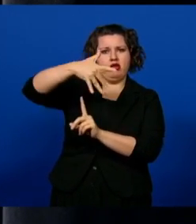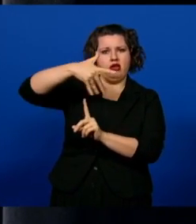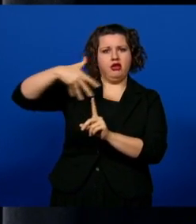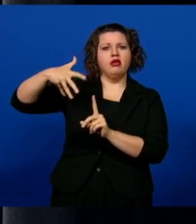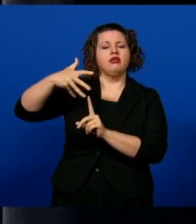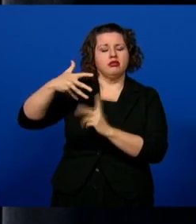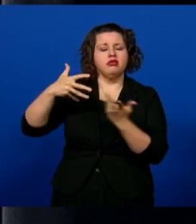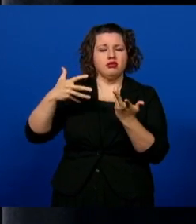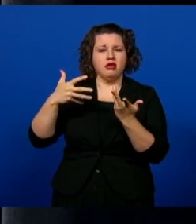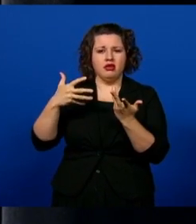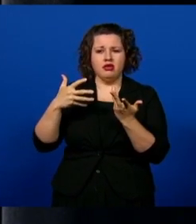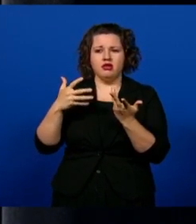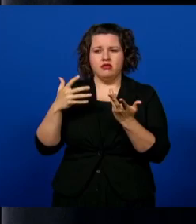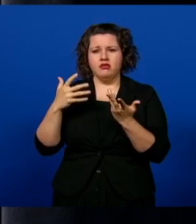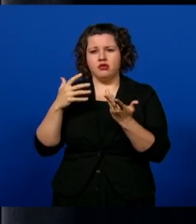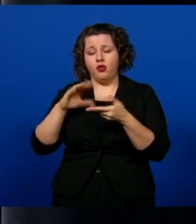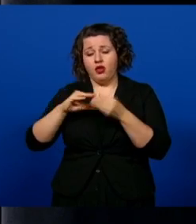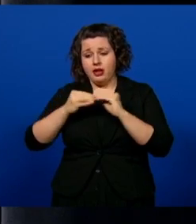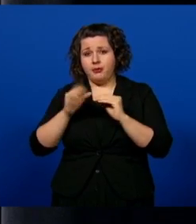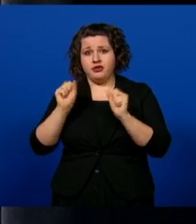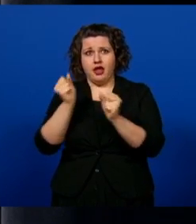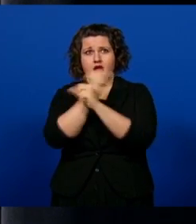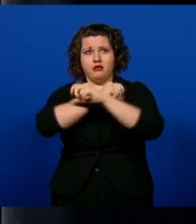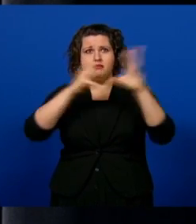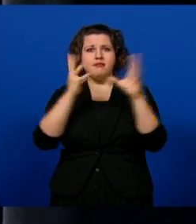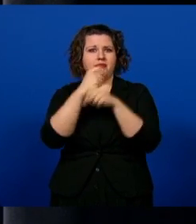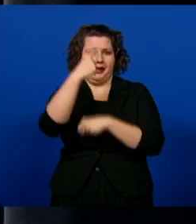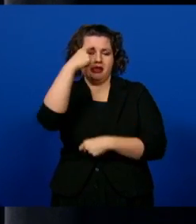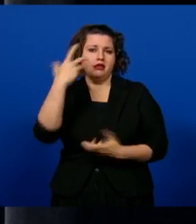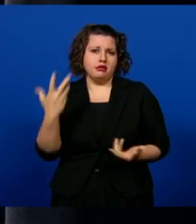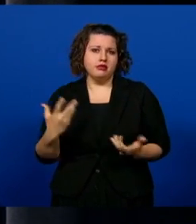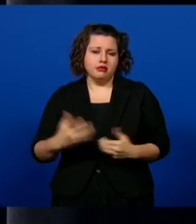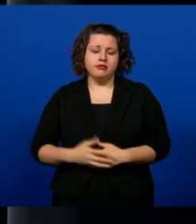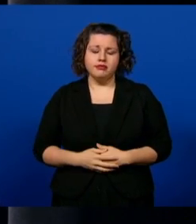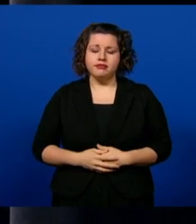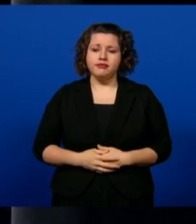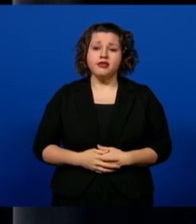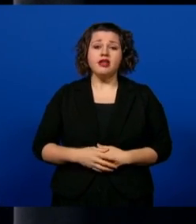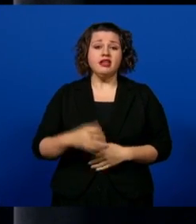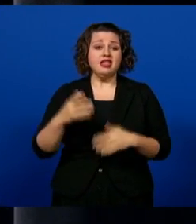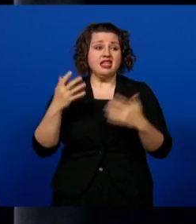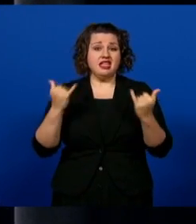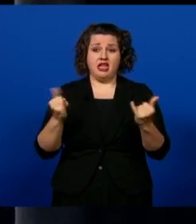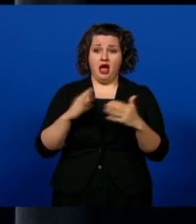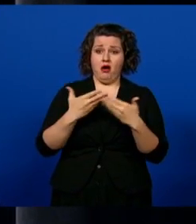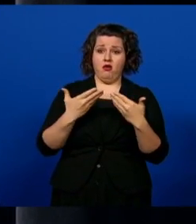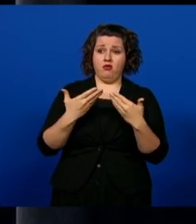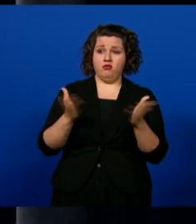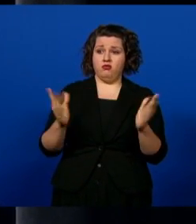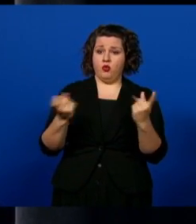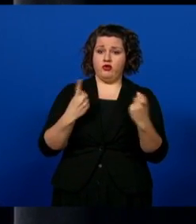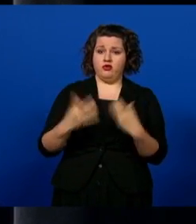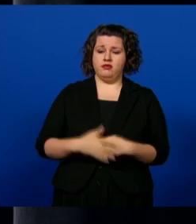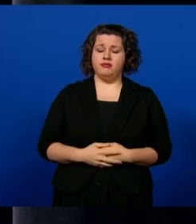providing them the information that they need to make important decisions. With that, I think we'll open it up for